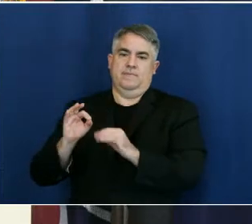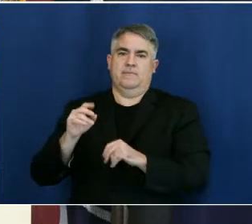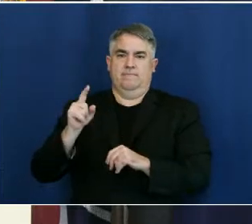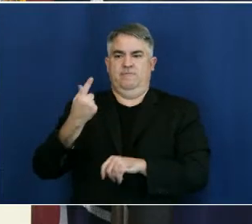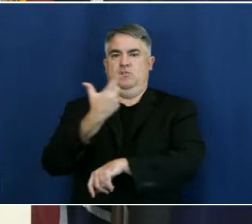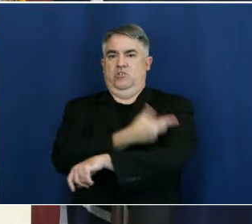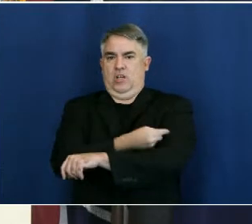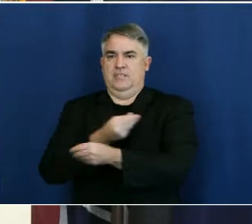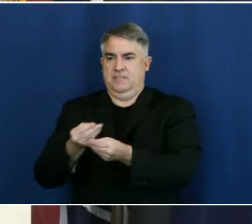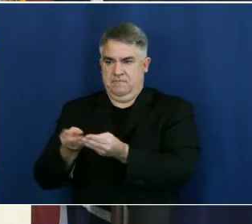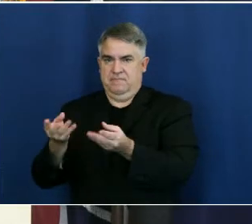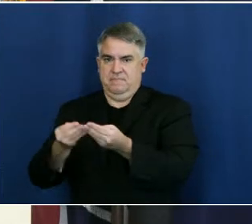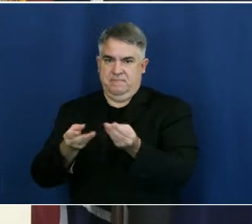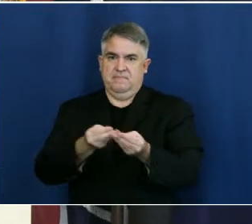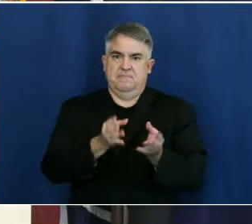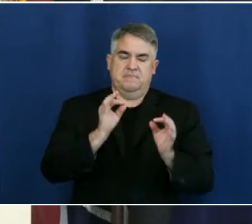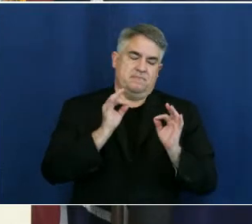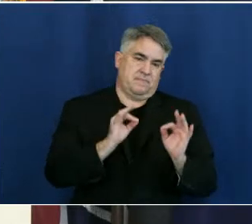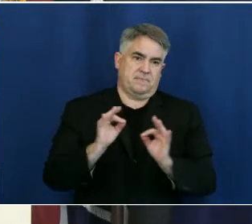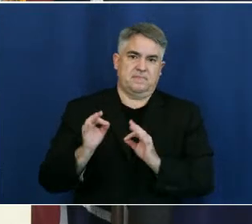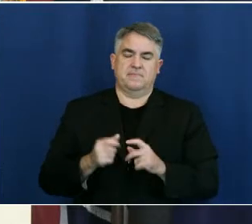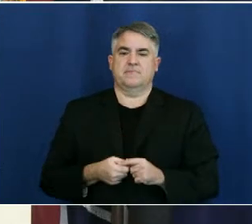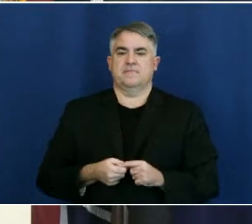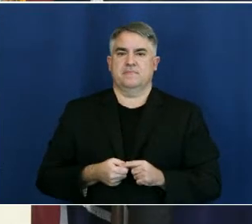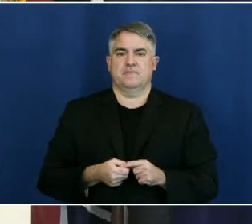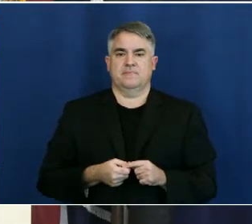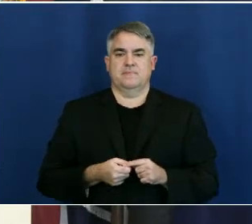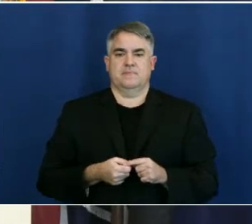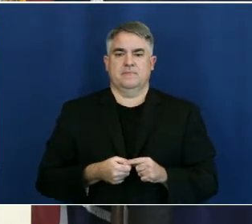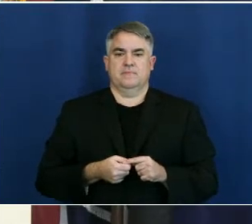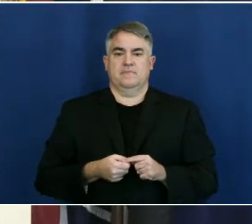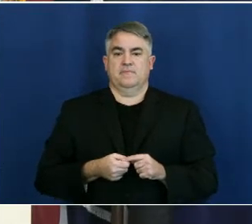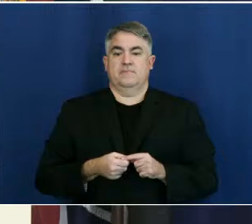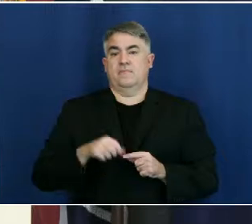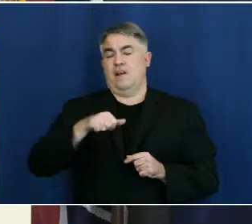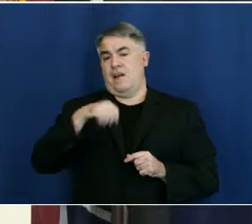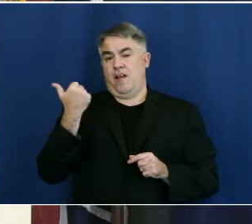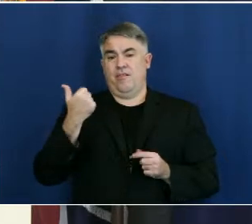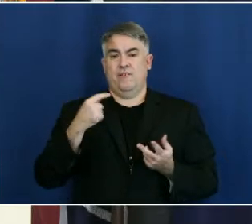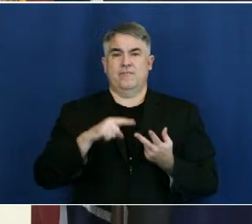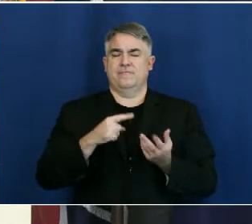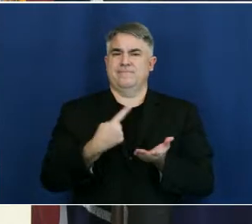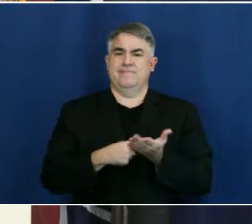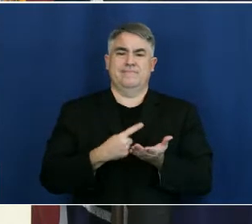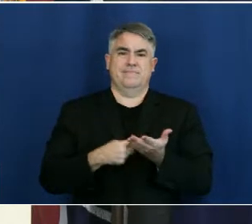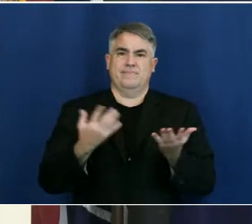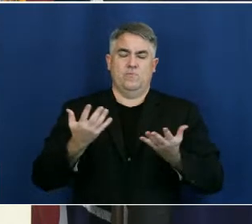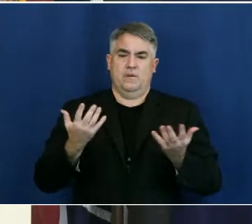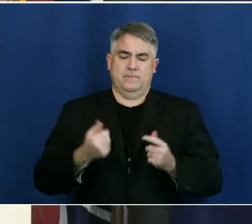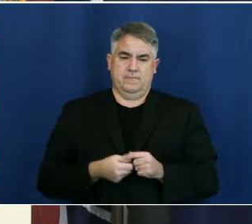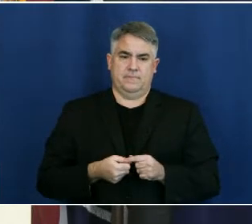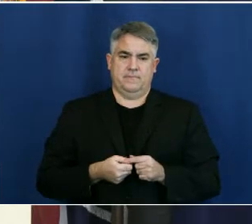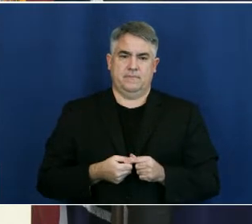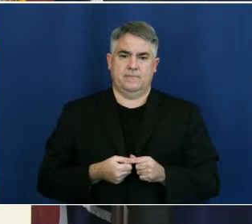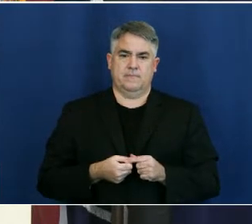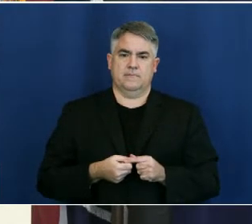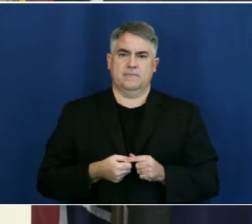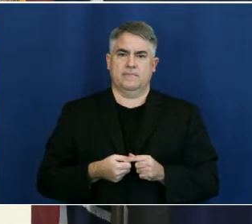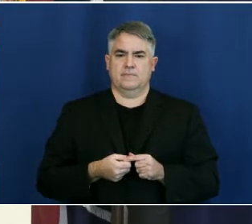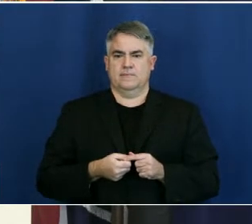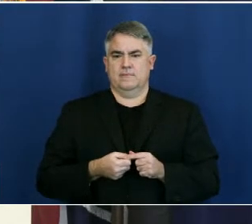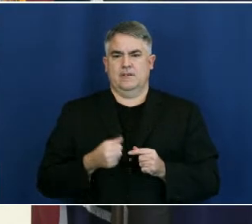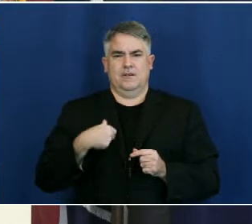that is an important part. Another issue that's come up recently, and we've worked hard as a board to make clear as a county that we will